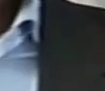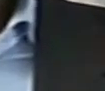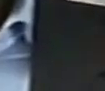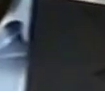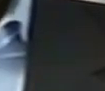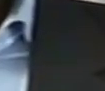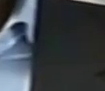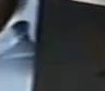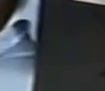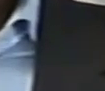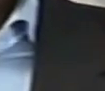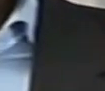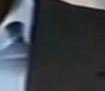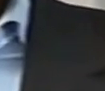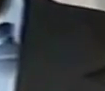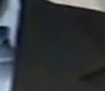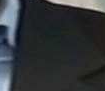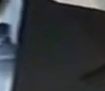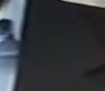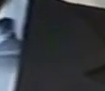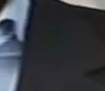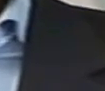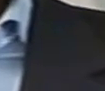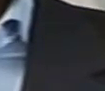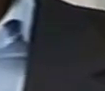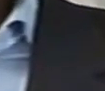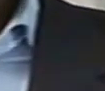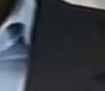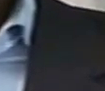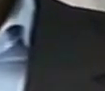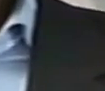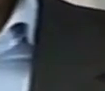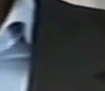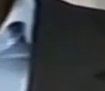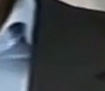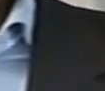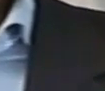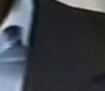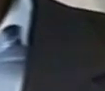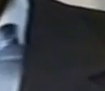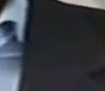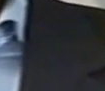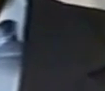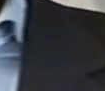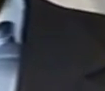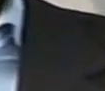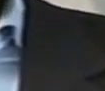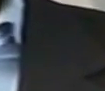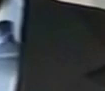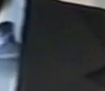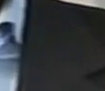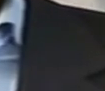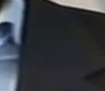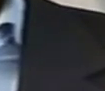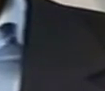There are only a few clauses remaining in the return to work agreement that once concluded and the three documents are signed, there will be no hurdle